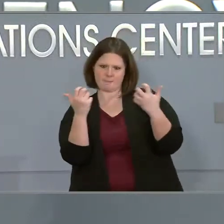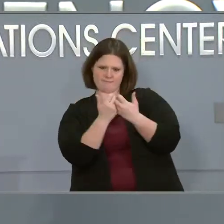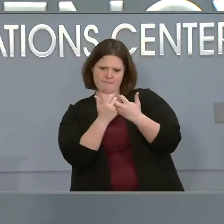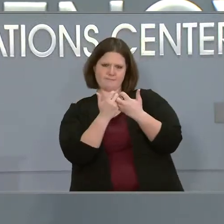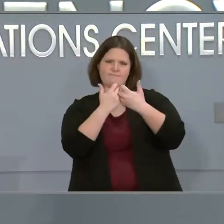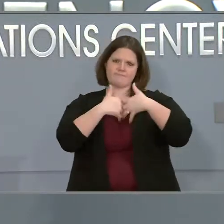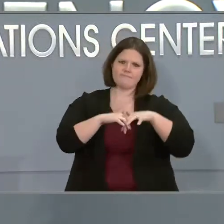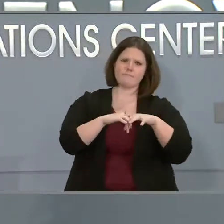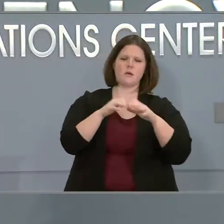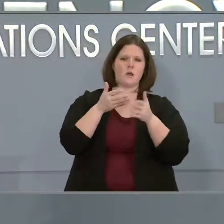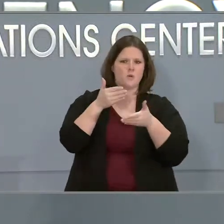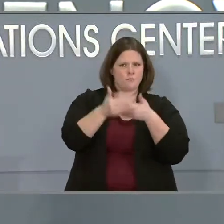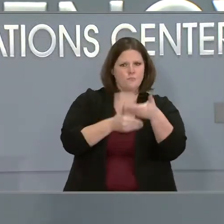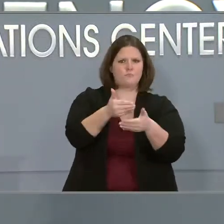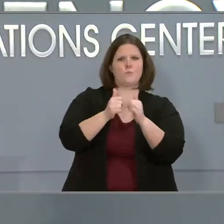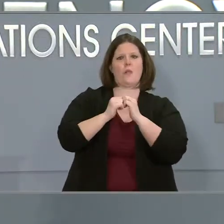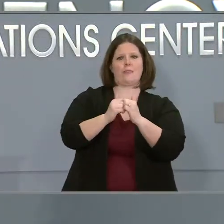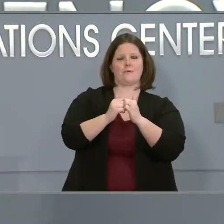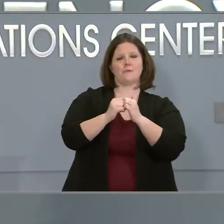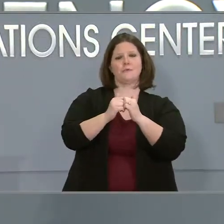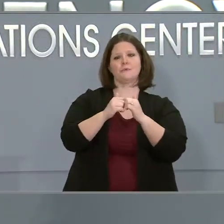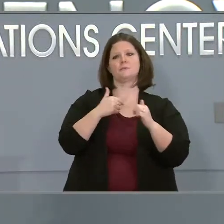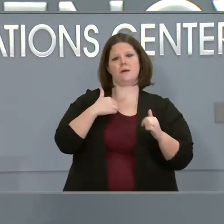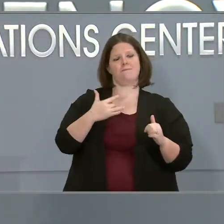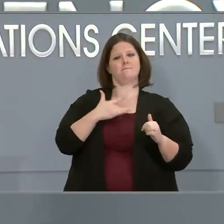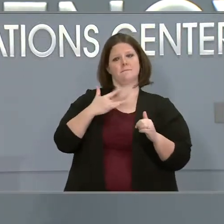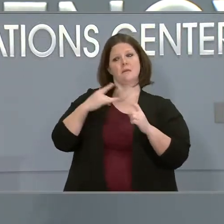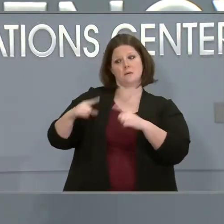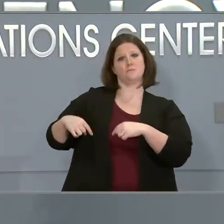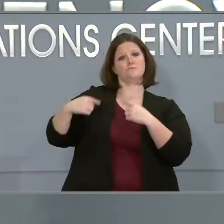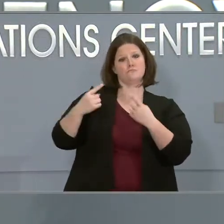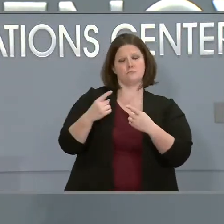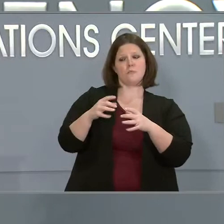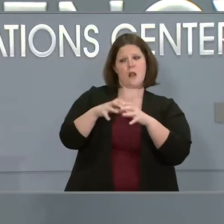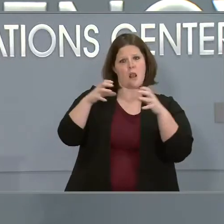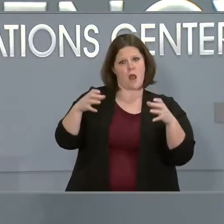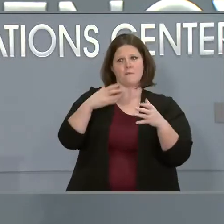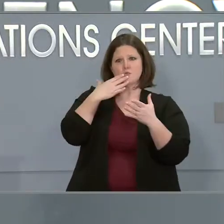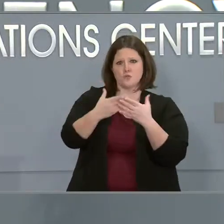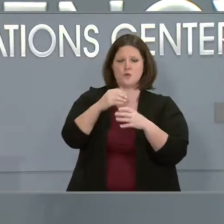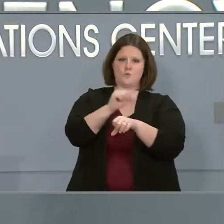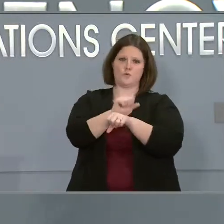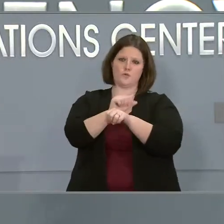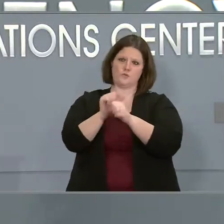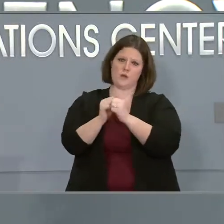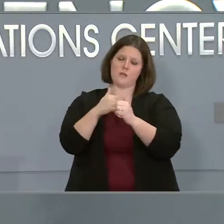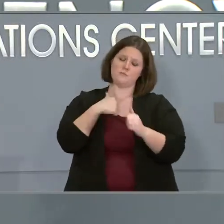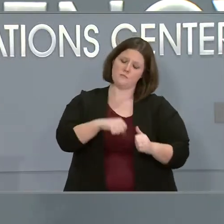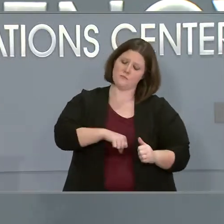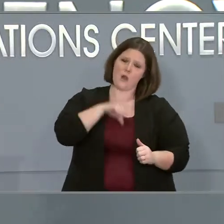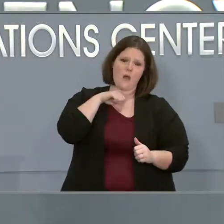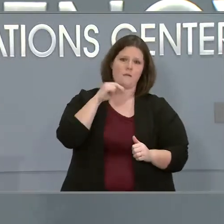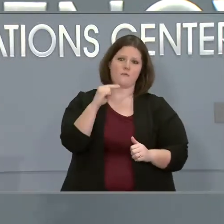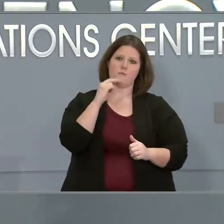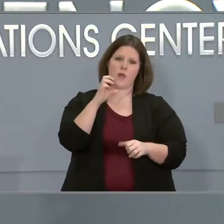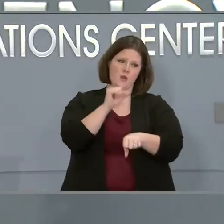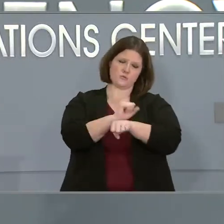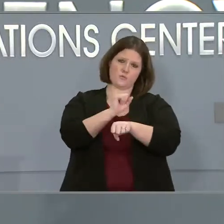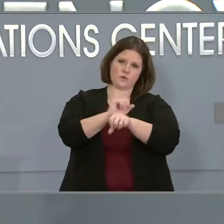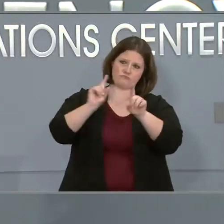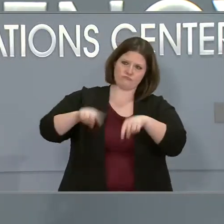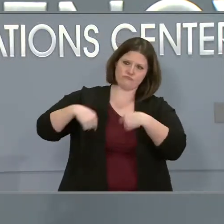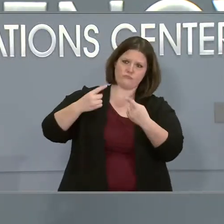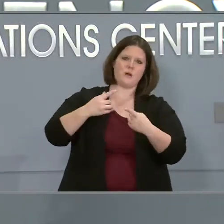forward together. So I feel like we've done a lot of really good work here in the state. I'm very proud of it. I think that